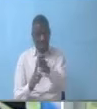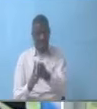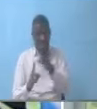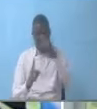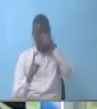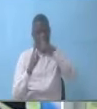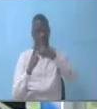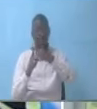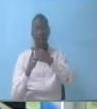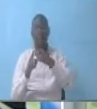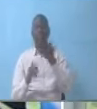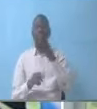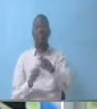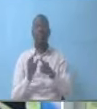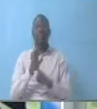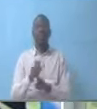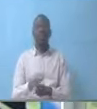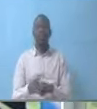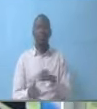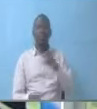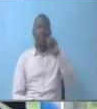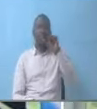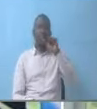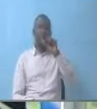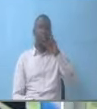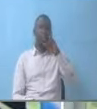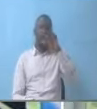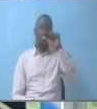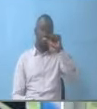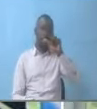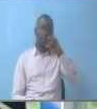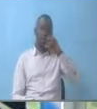Mm-hmm. From Sara Jangha, Abu Dentin,